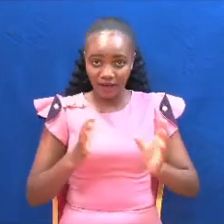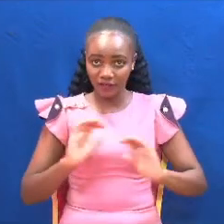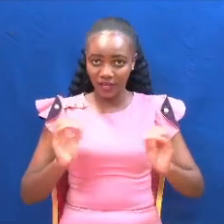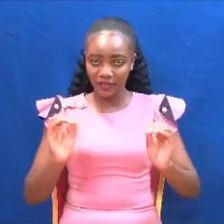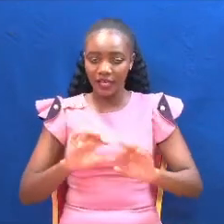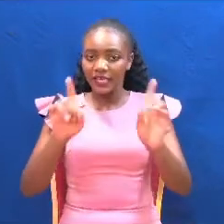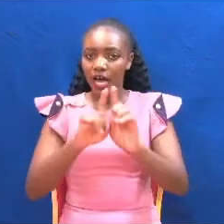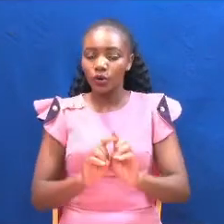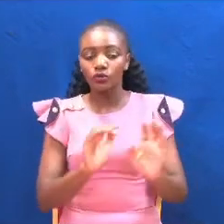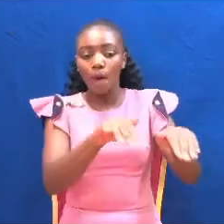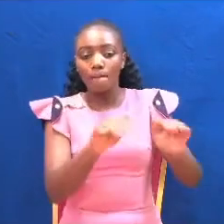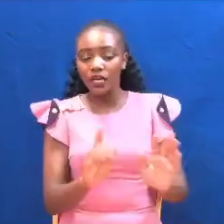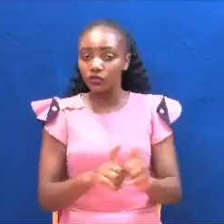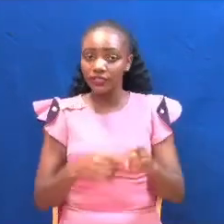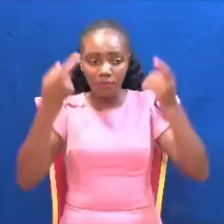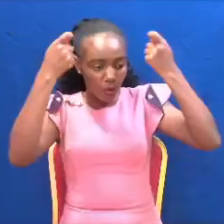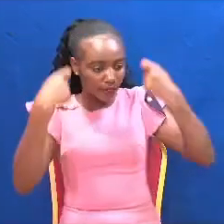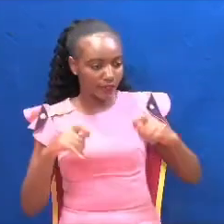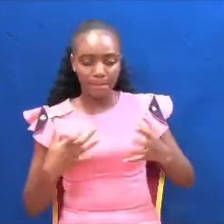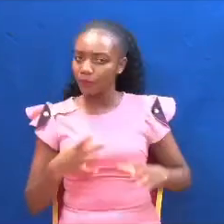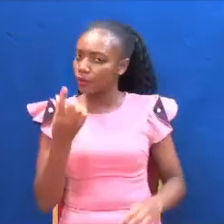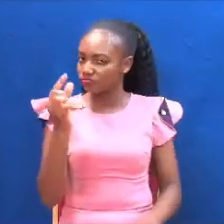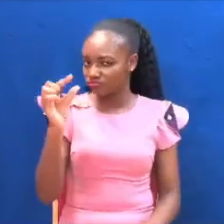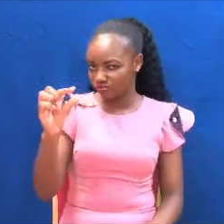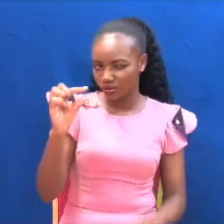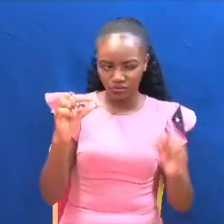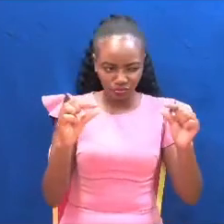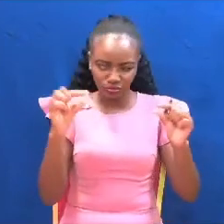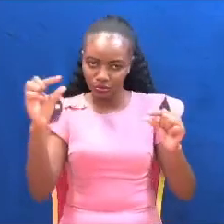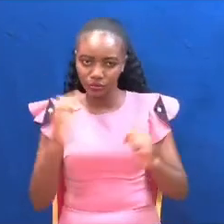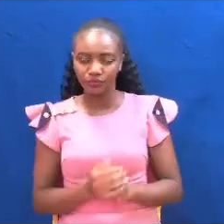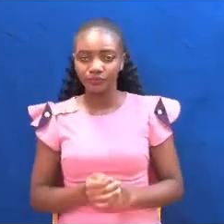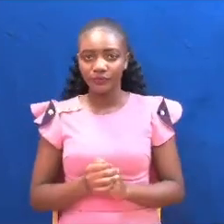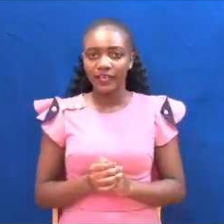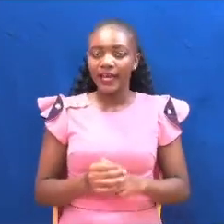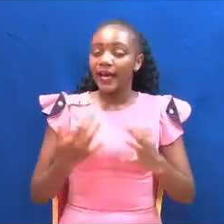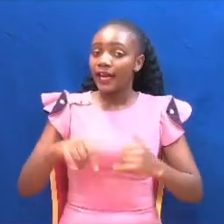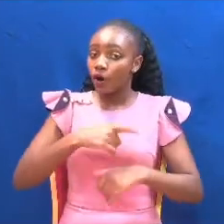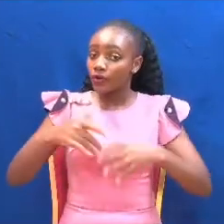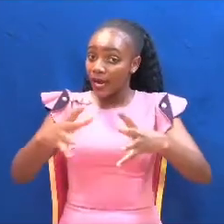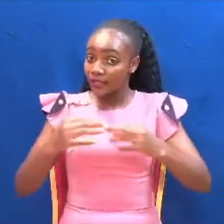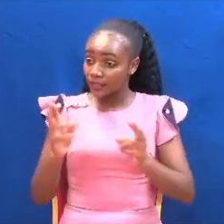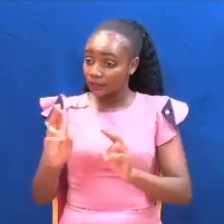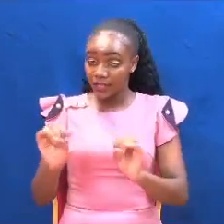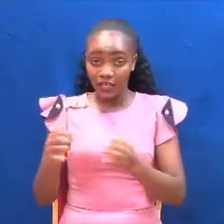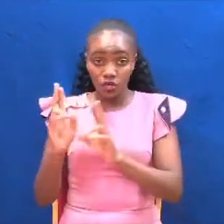and other events. As a country, we have adapted to the new normal with grace and resilience, and for this